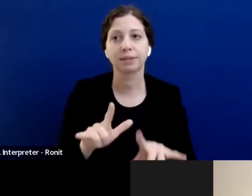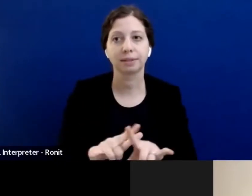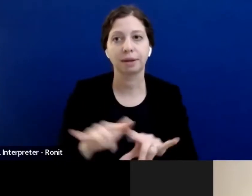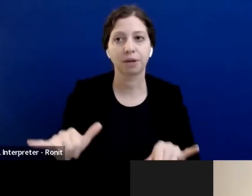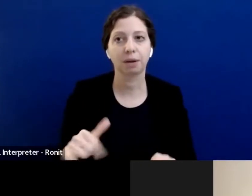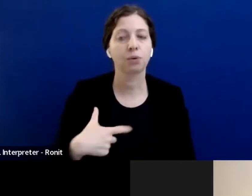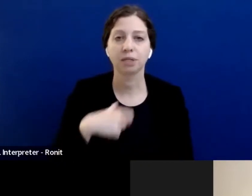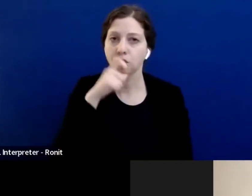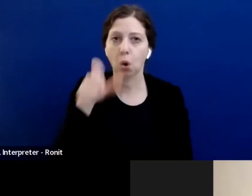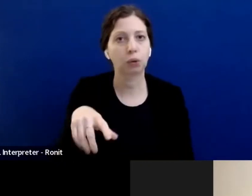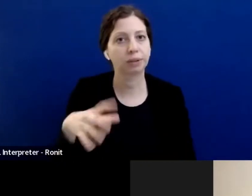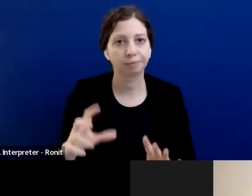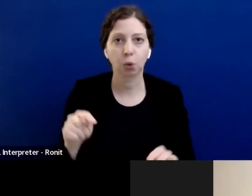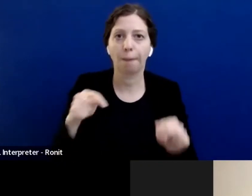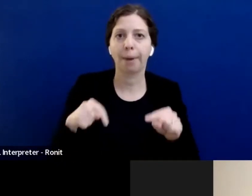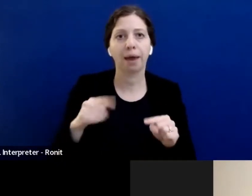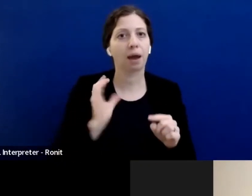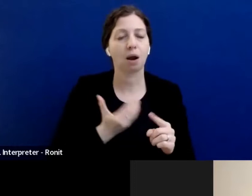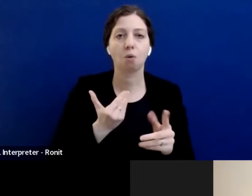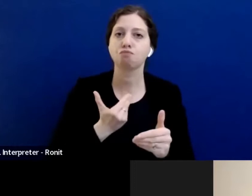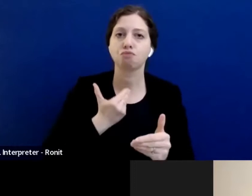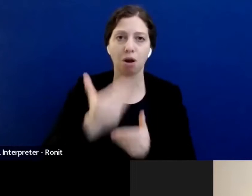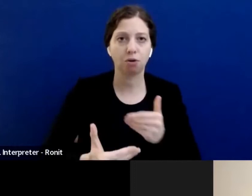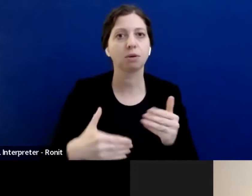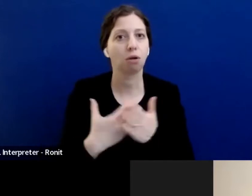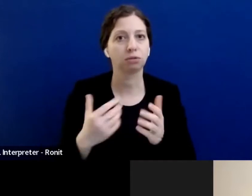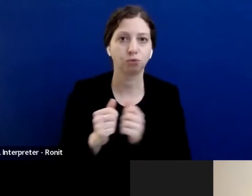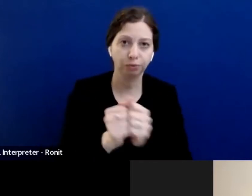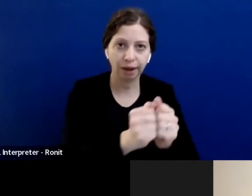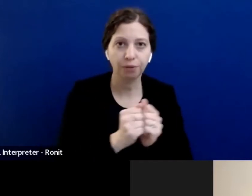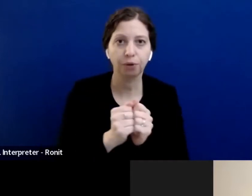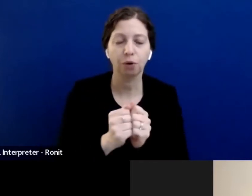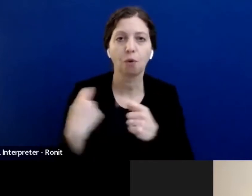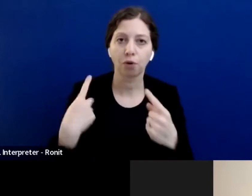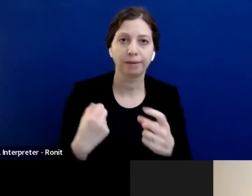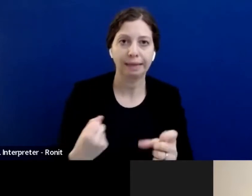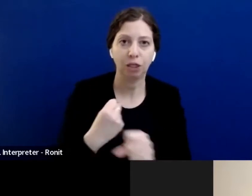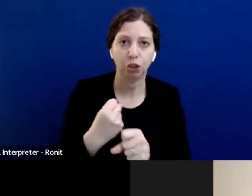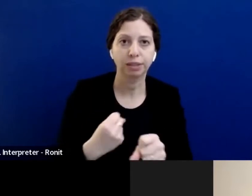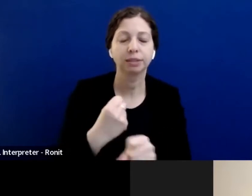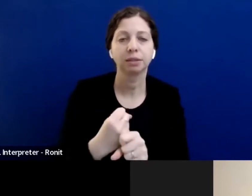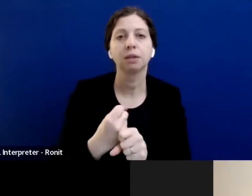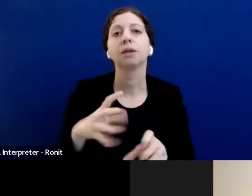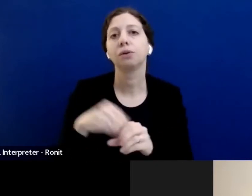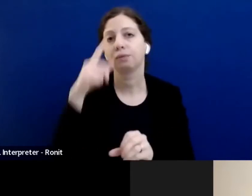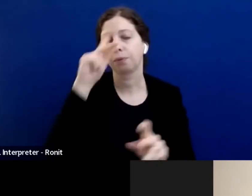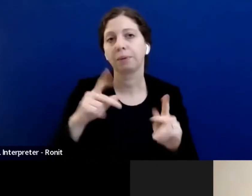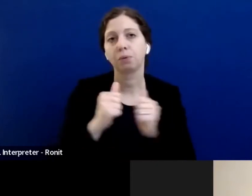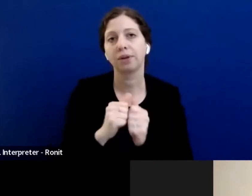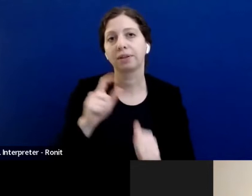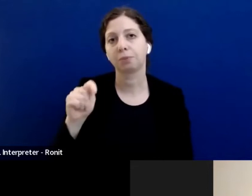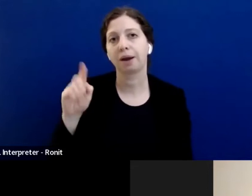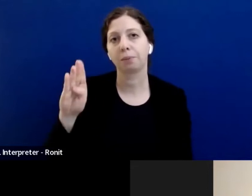don't backslide on the progress that we've all made together over years, including for people with traumatic brain